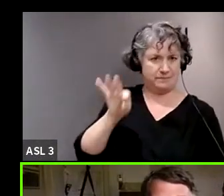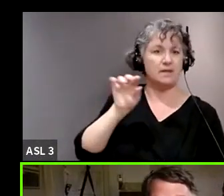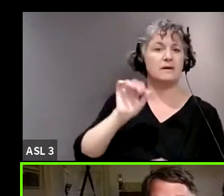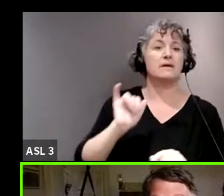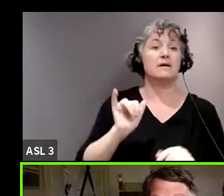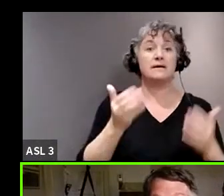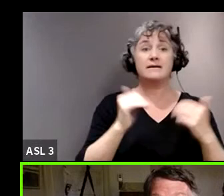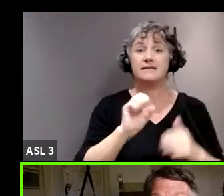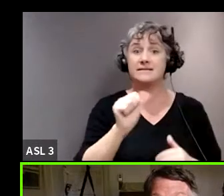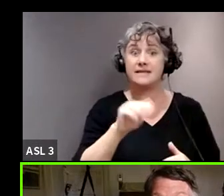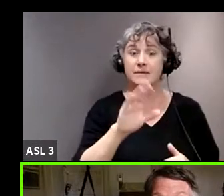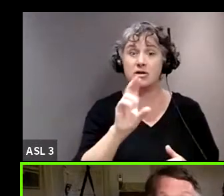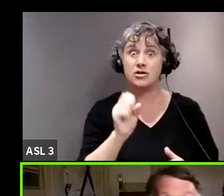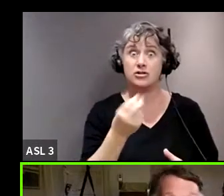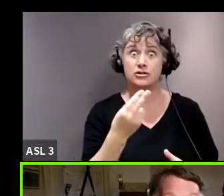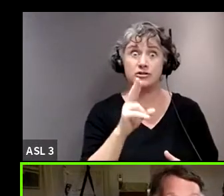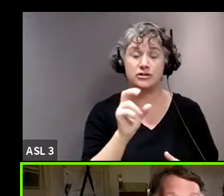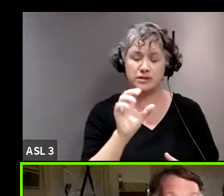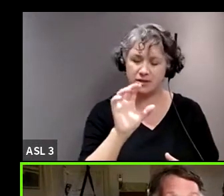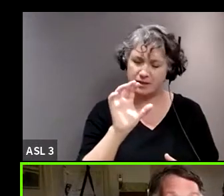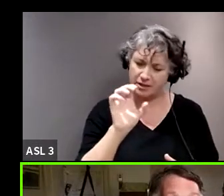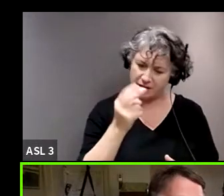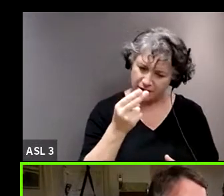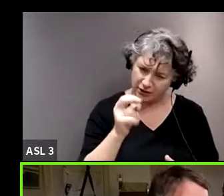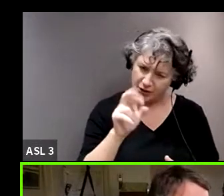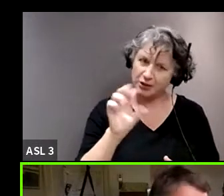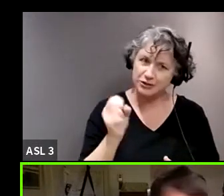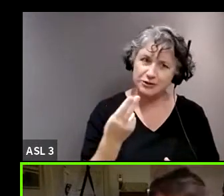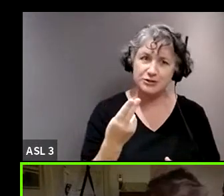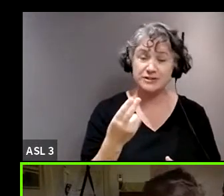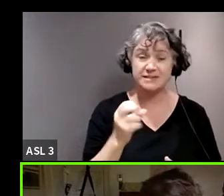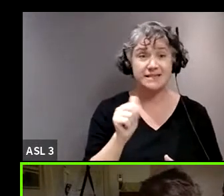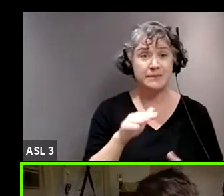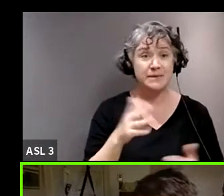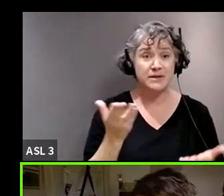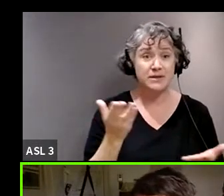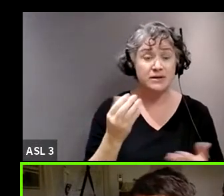sam if you're with us if you can turn on your camera